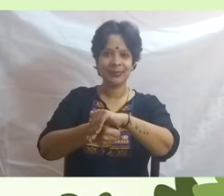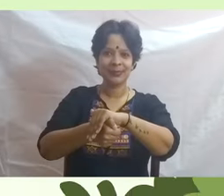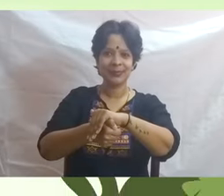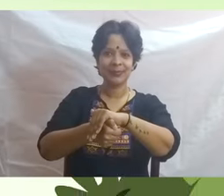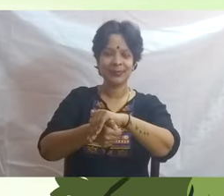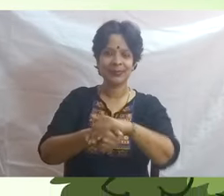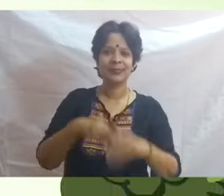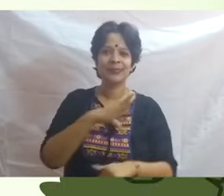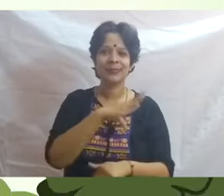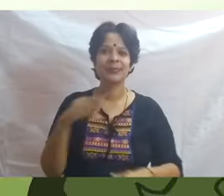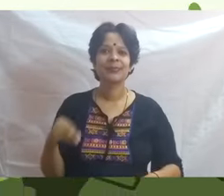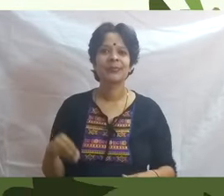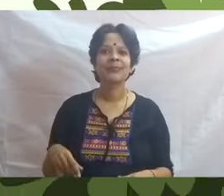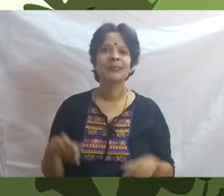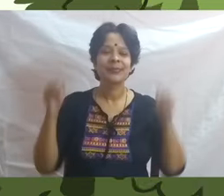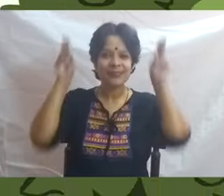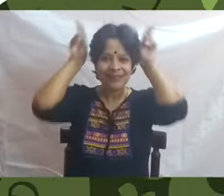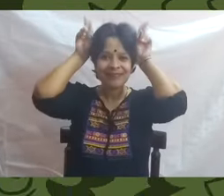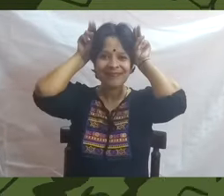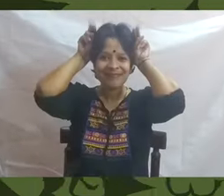The Tortoise and the Hare